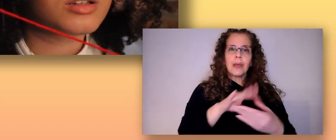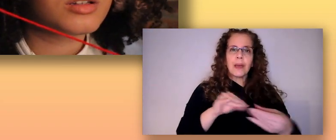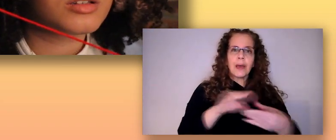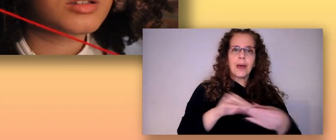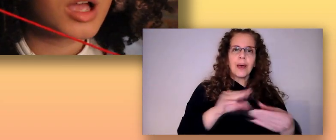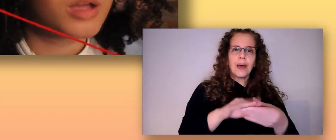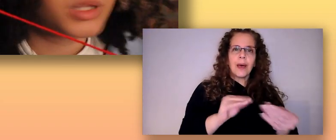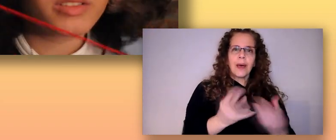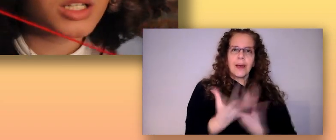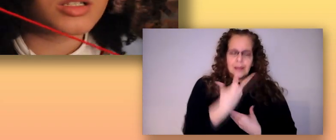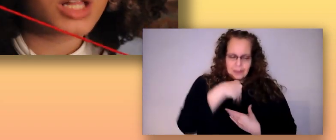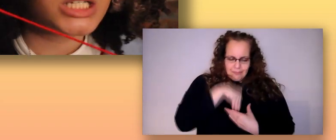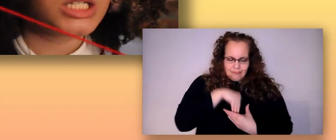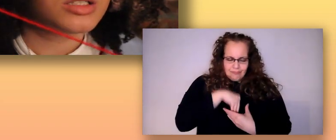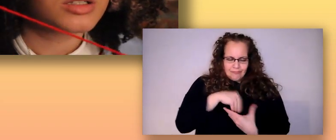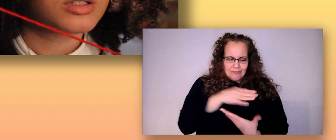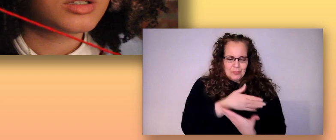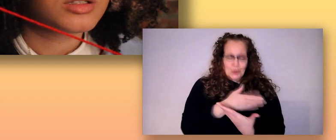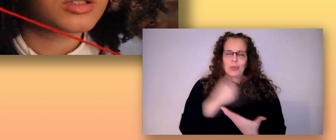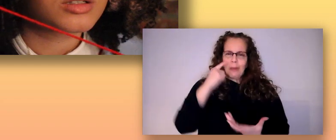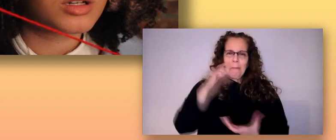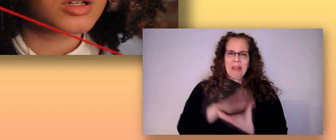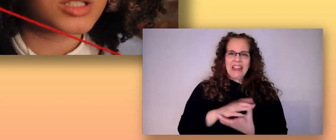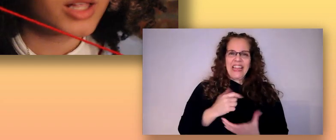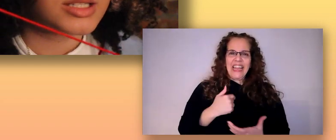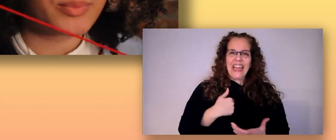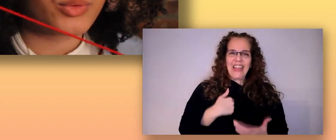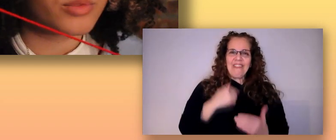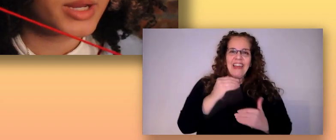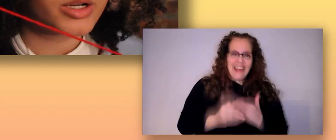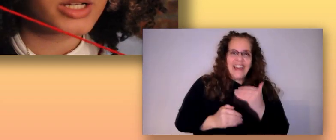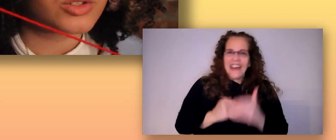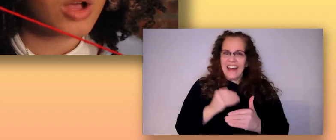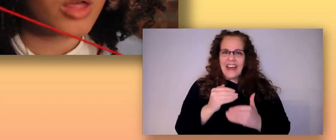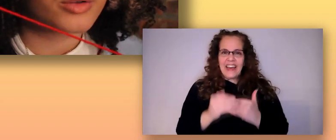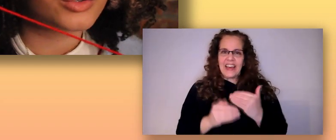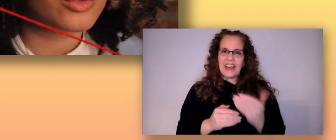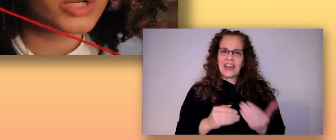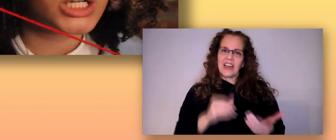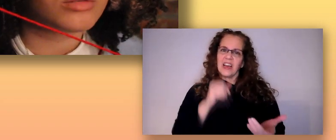it. I believed it until I didn't. Until I stepped through the